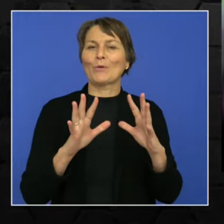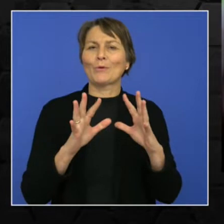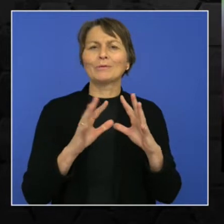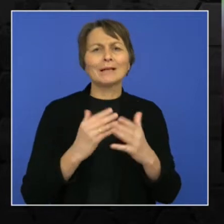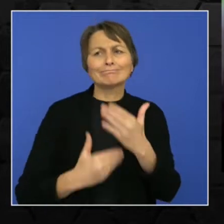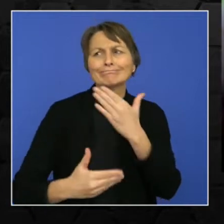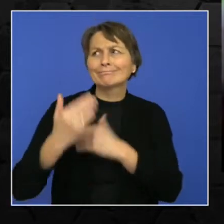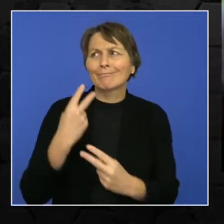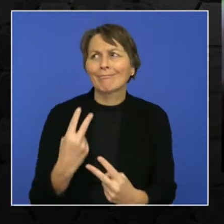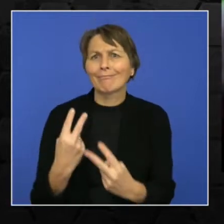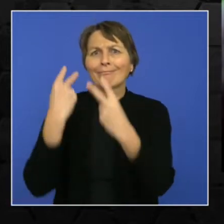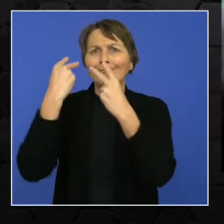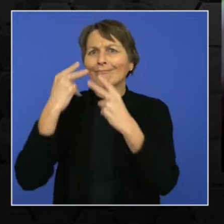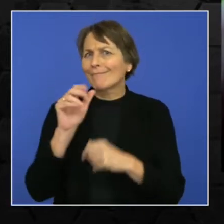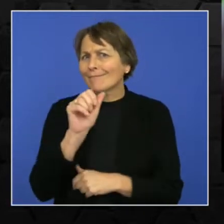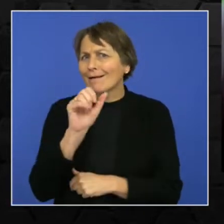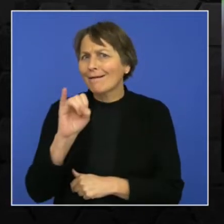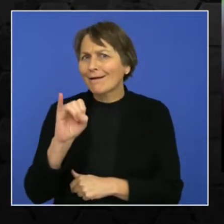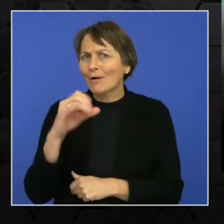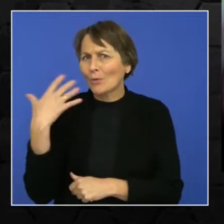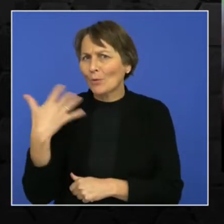especially